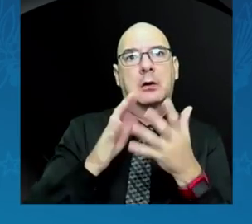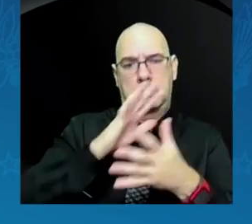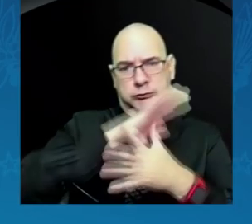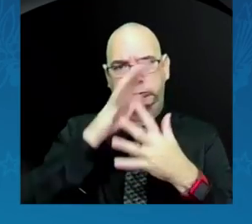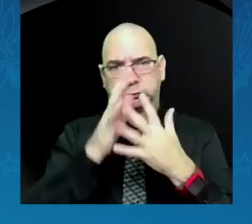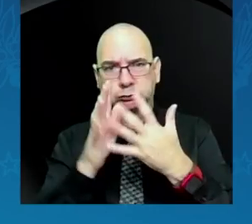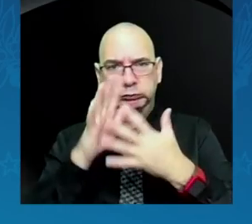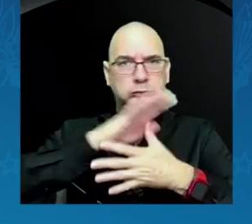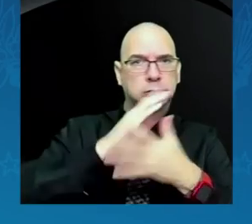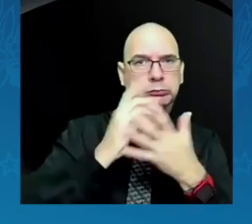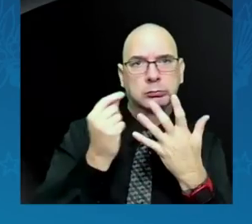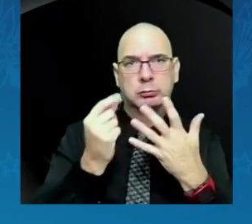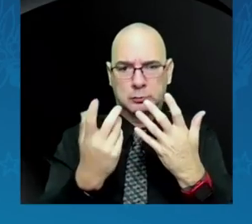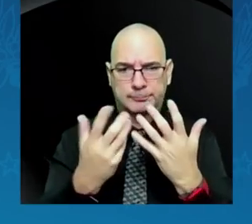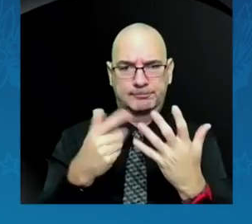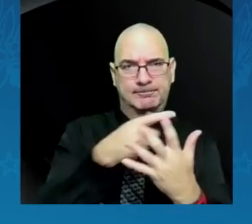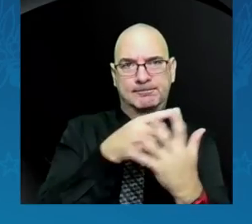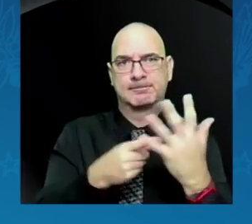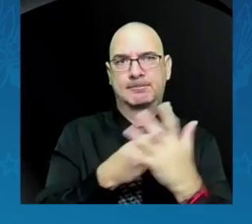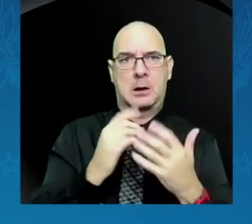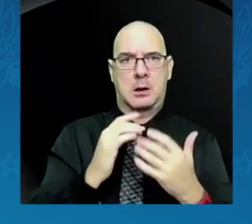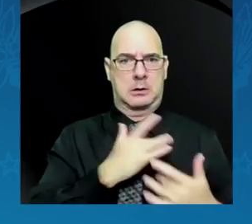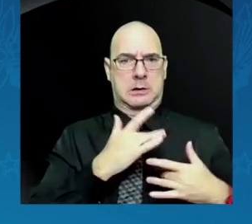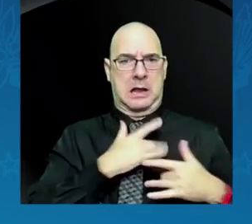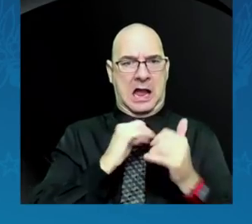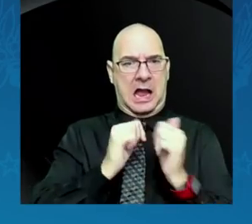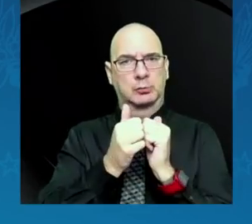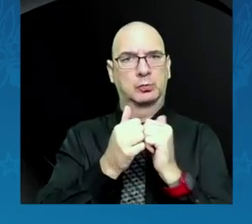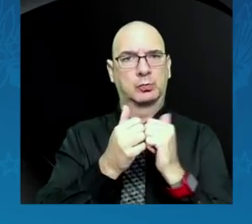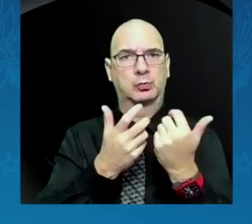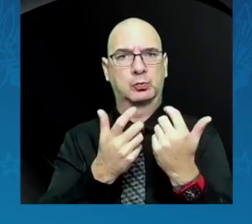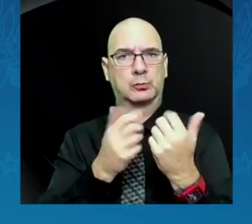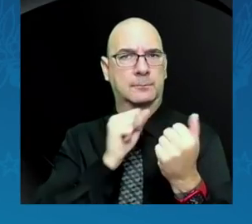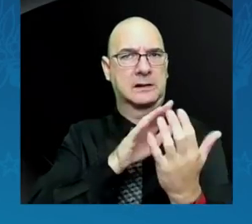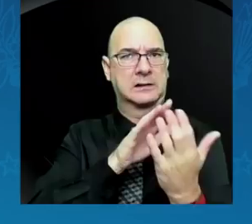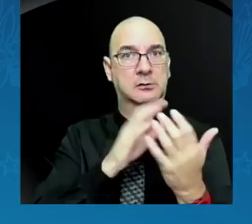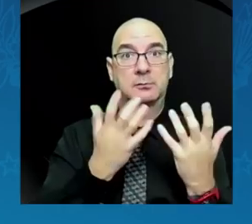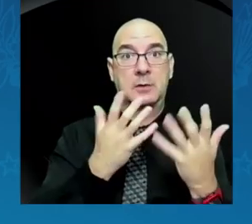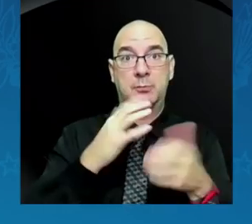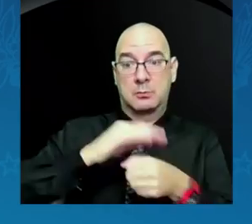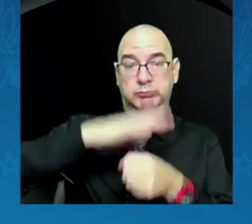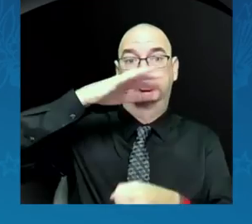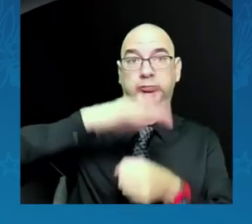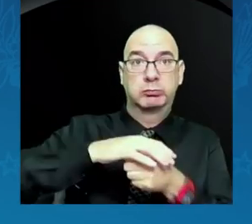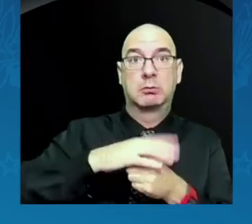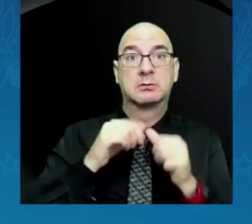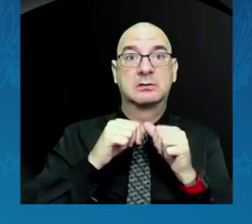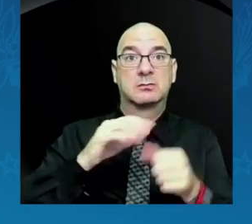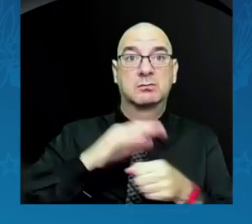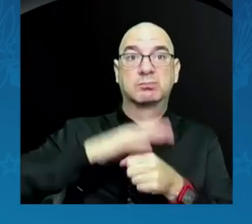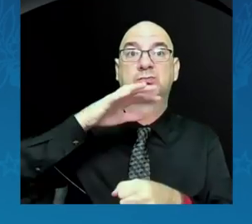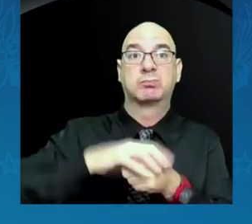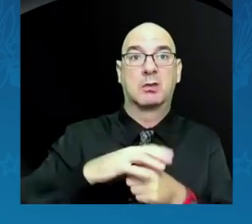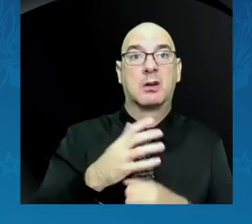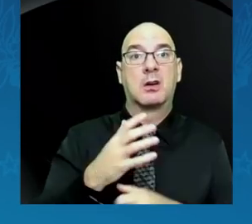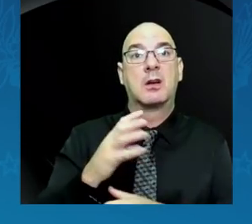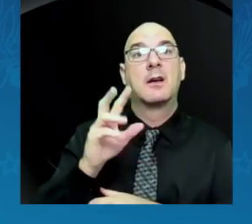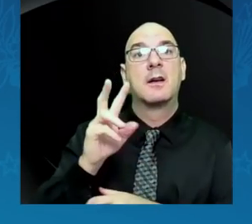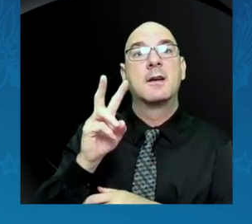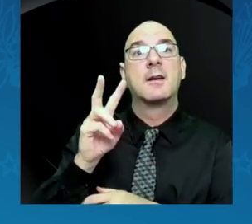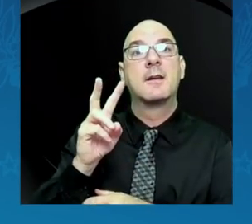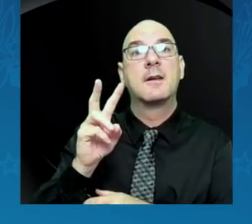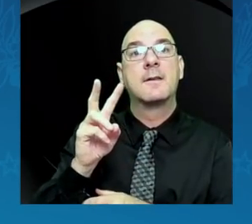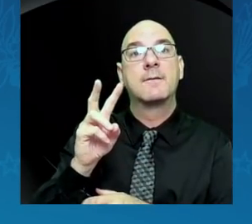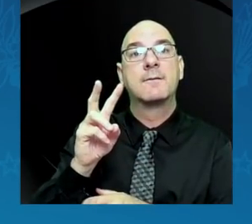address potential violence and ongoing violence. And to that end, we renewed, if there was any doubt, which there was